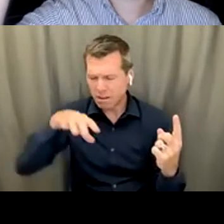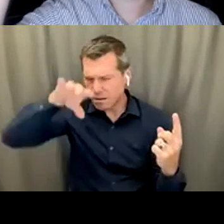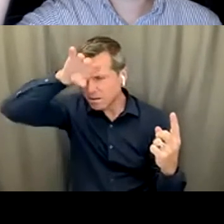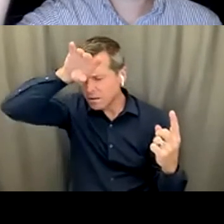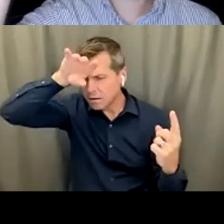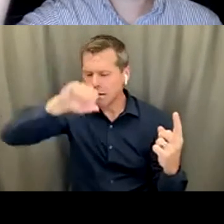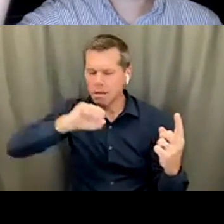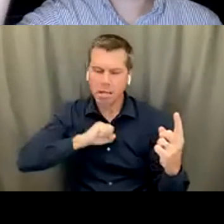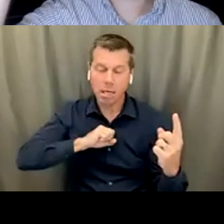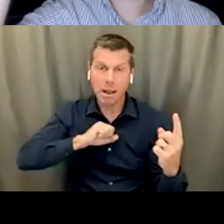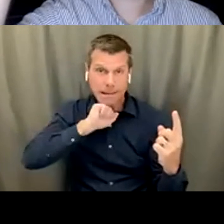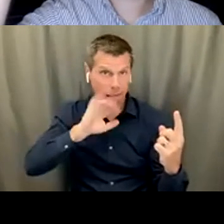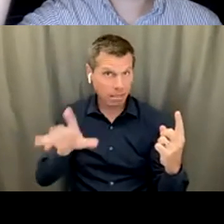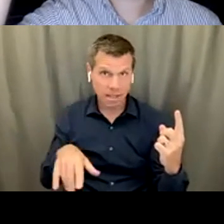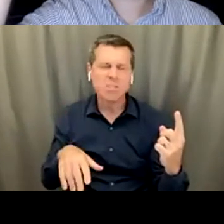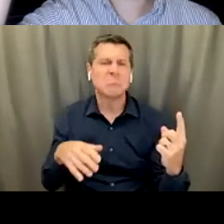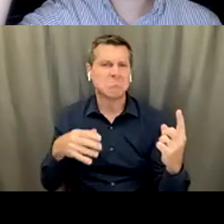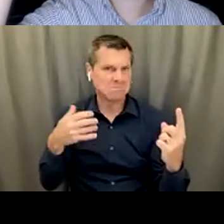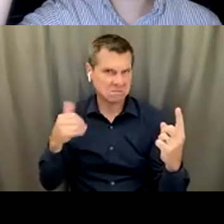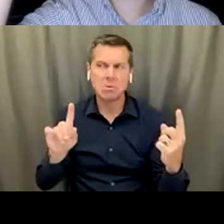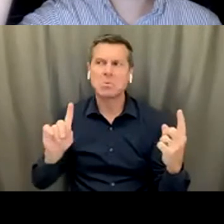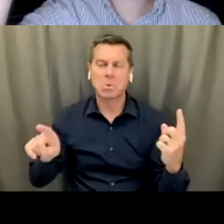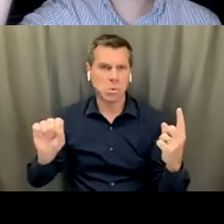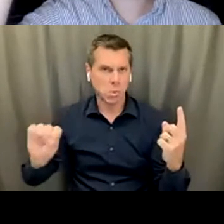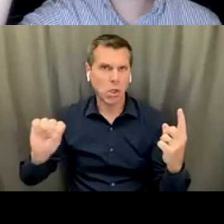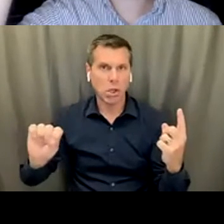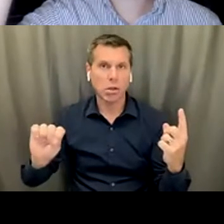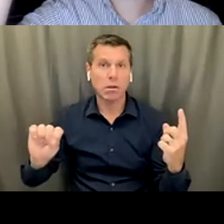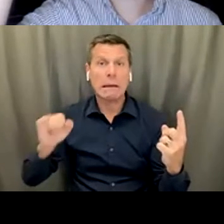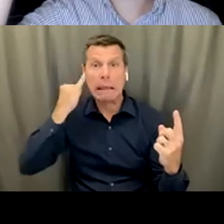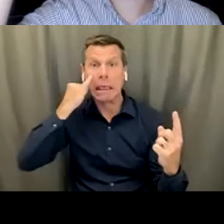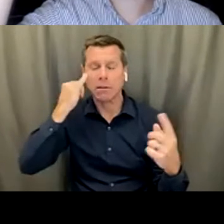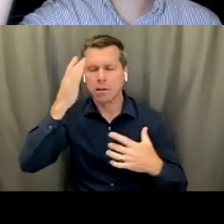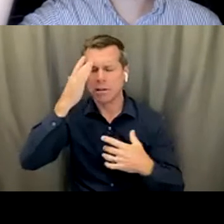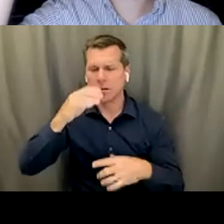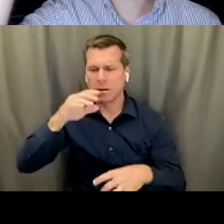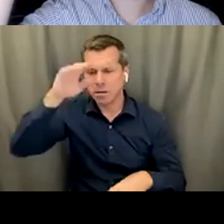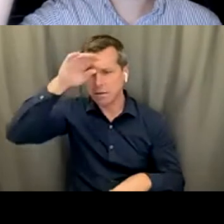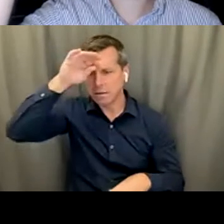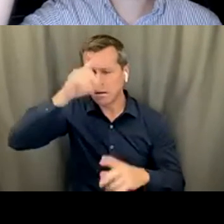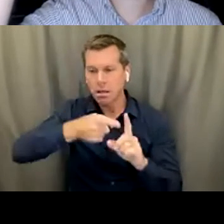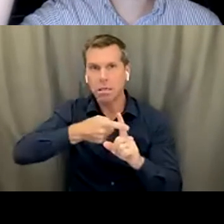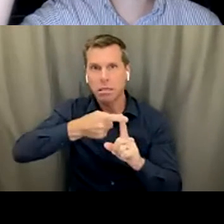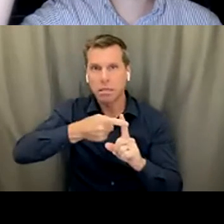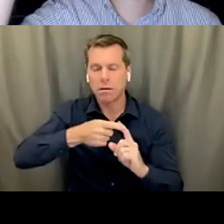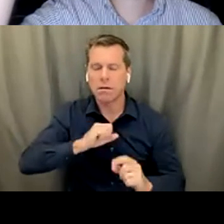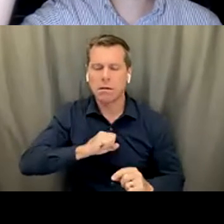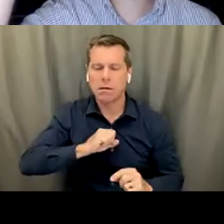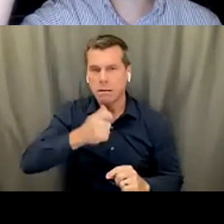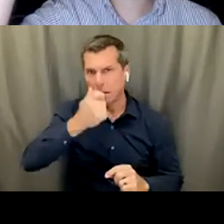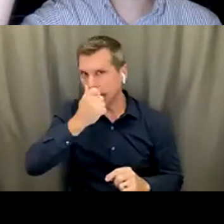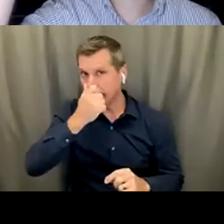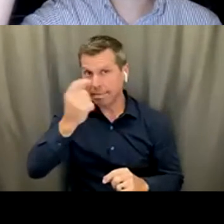guidance and CDPH and Fresno Public Health Department guidance. I hope that answers your question.